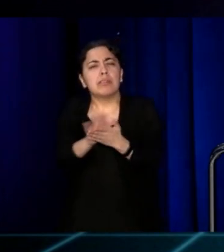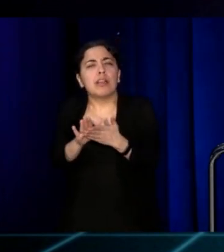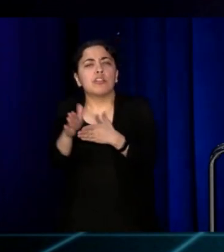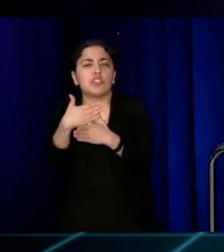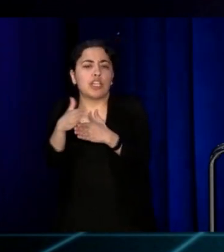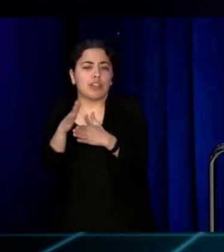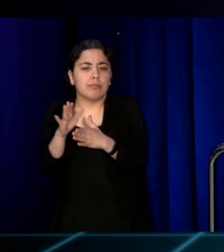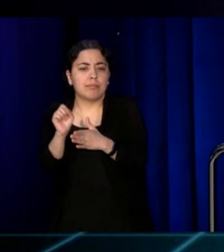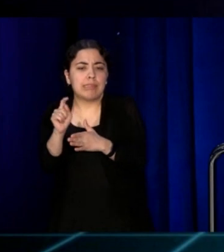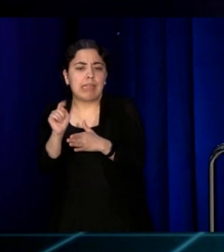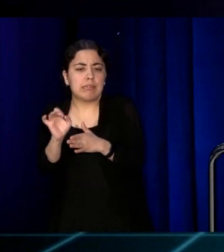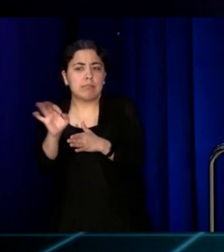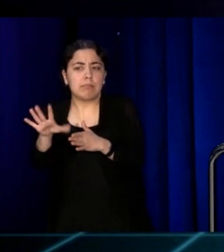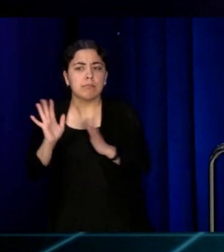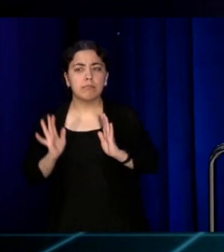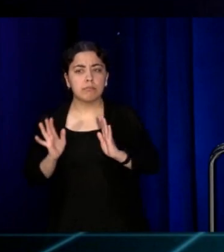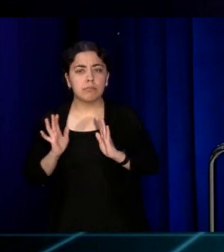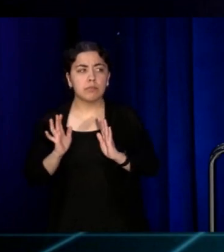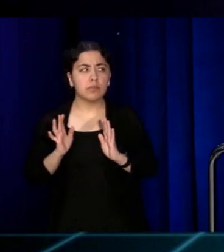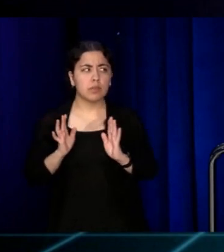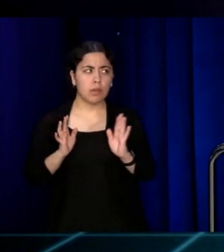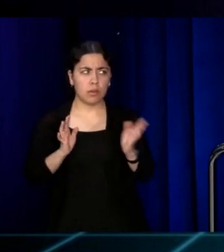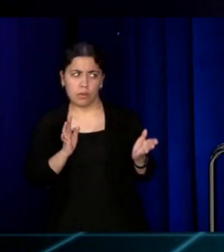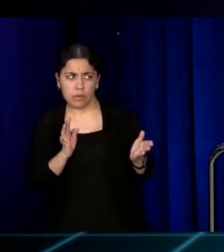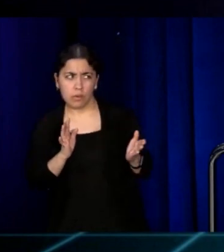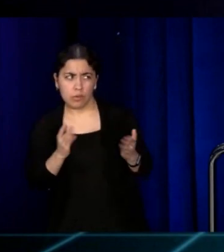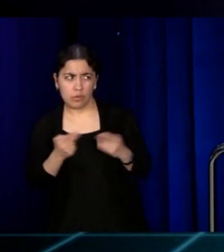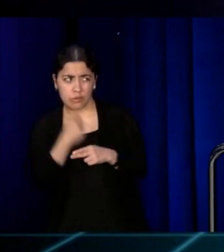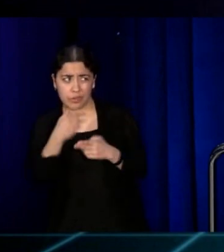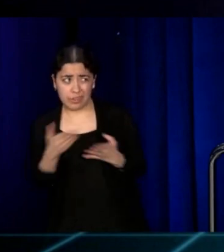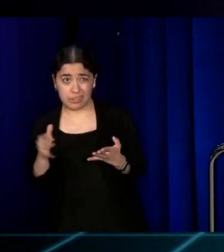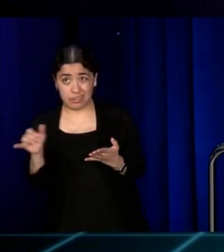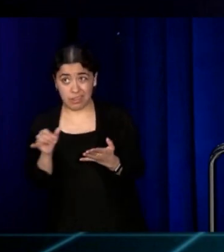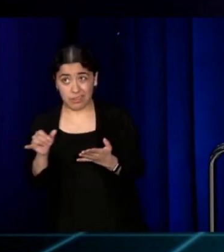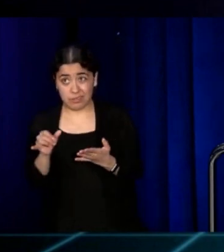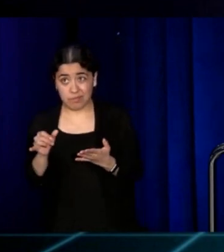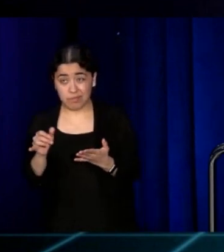state. Okay, so can I use it for things like?